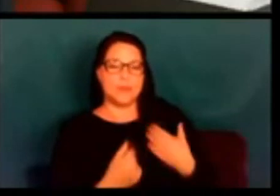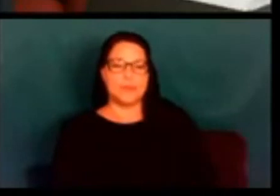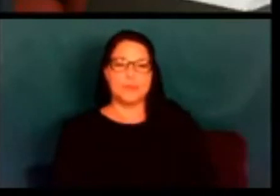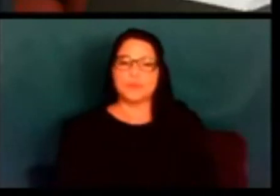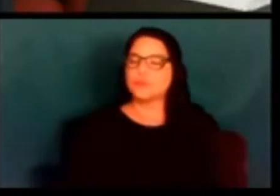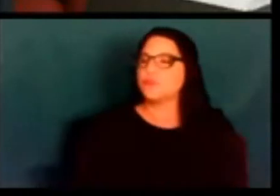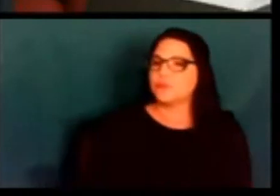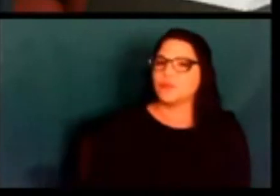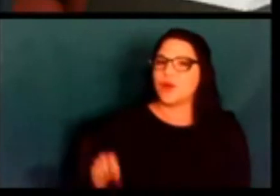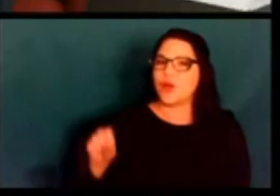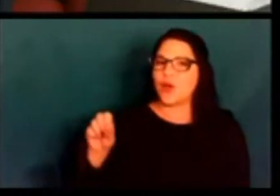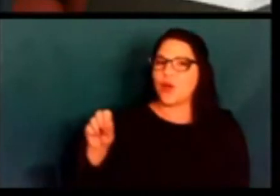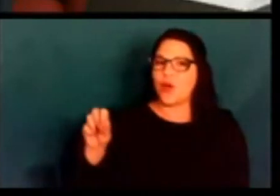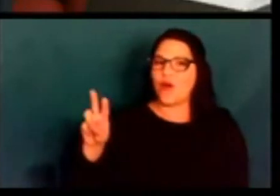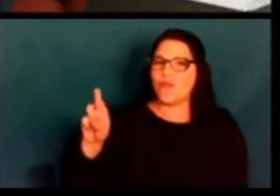Over to Lord,